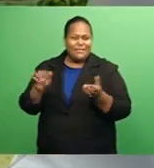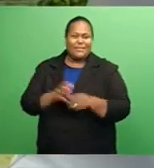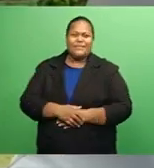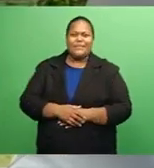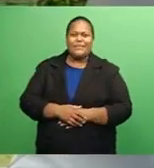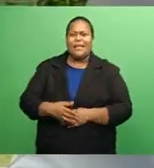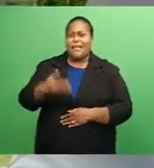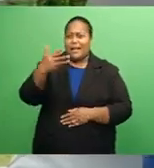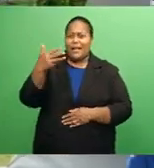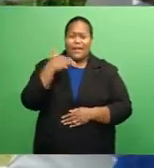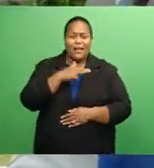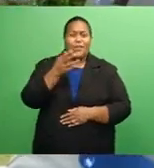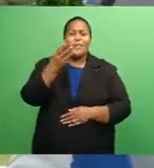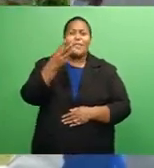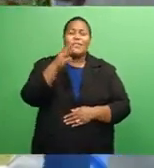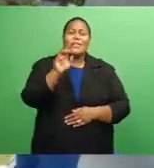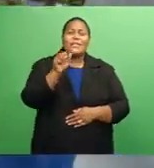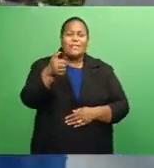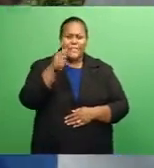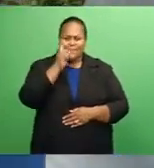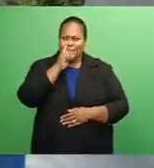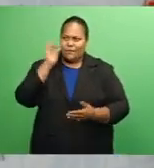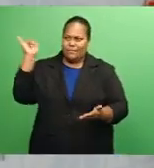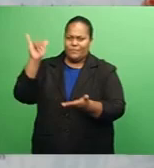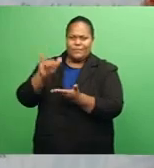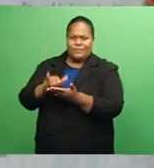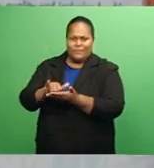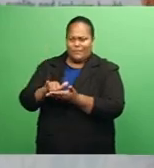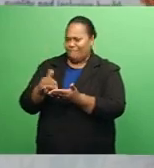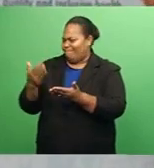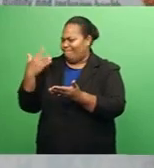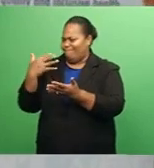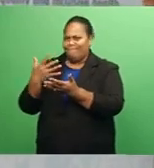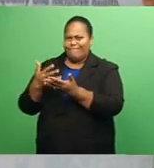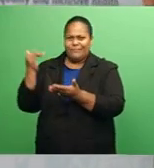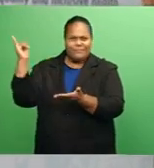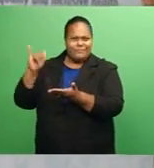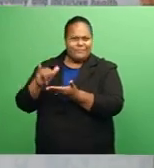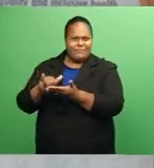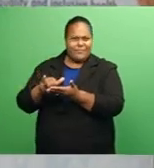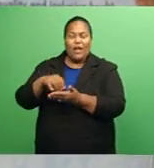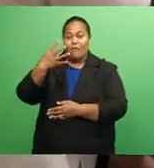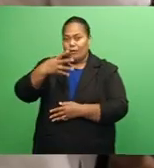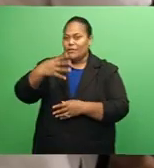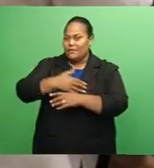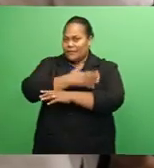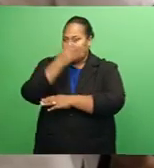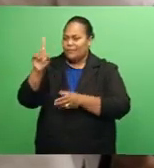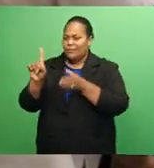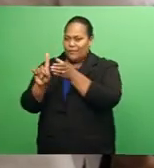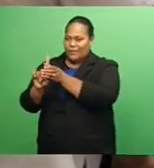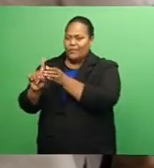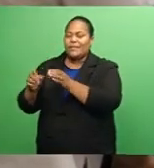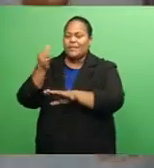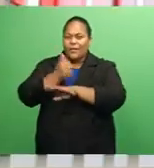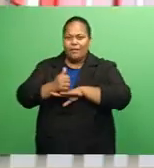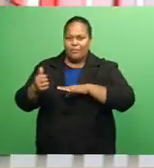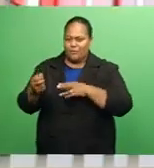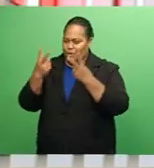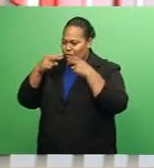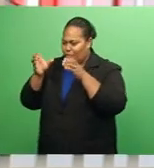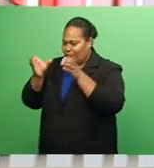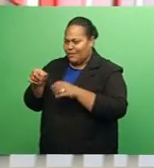936 people who recently arrived from overseas undergoing mandatory 14-day quarantine in government-supervised border